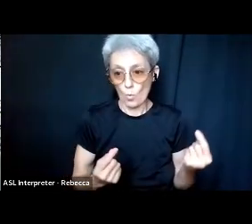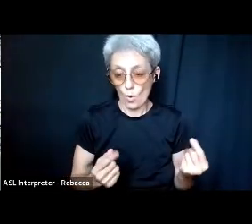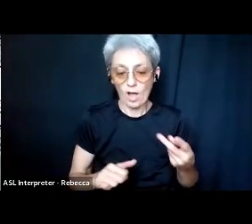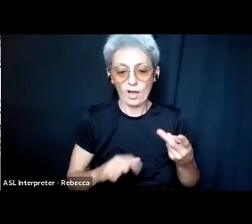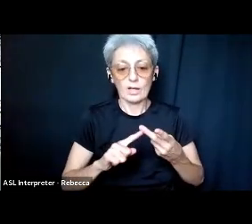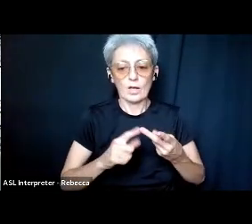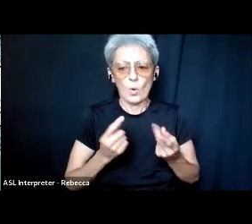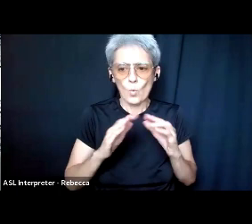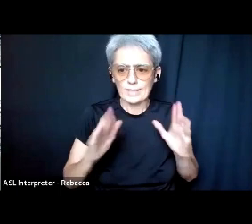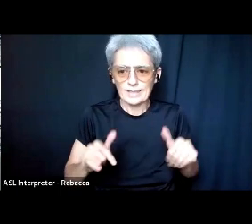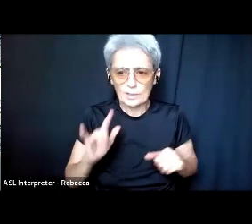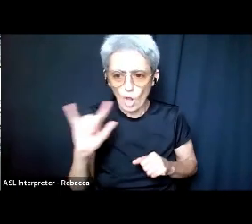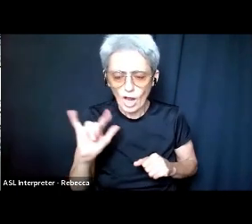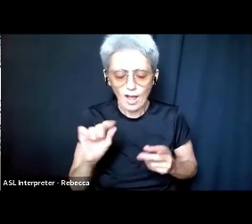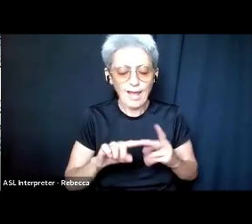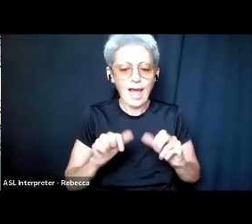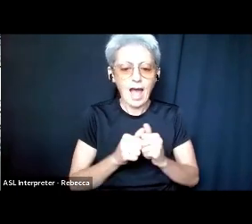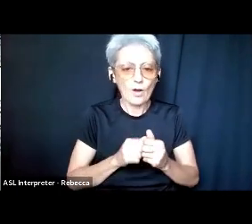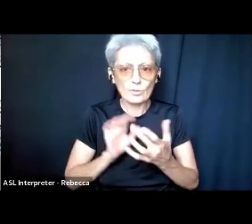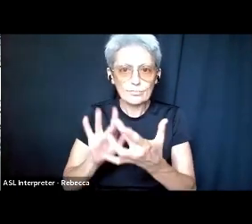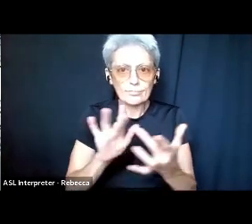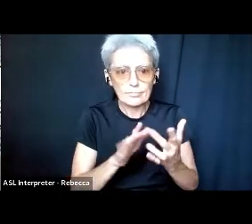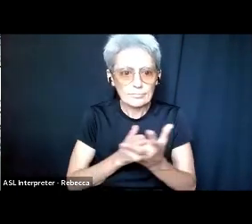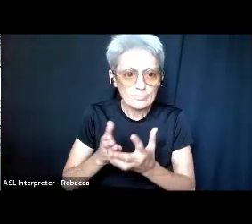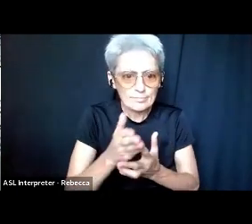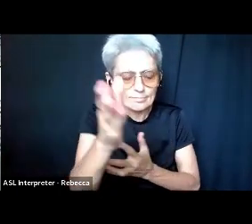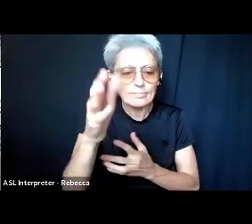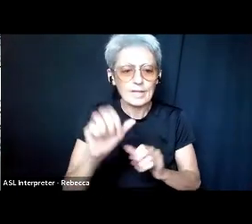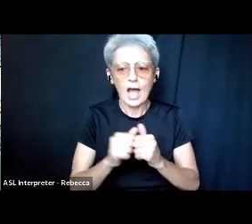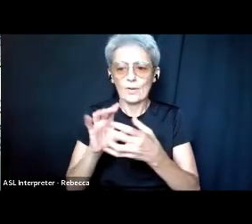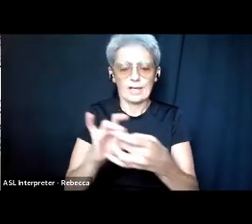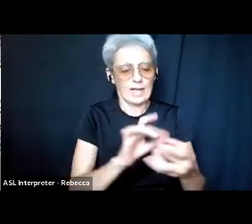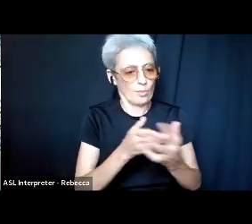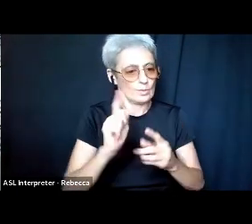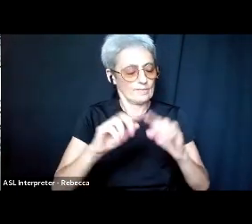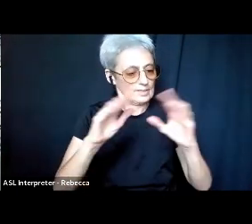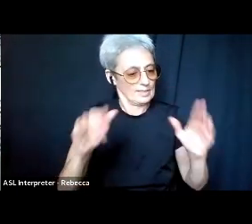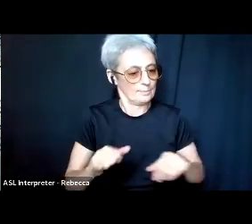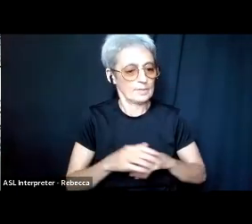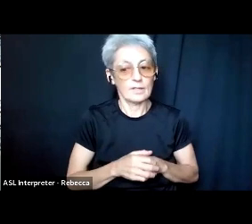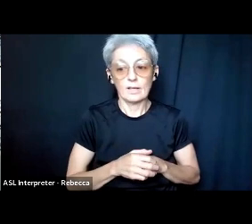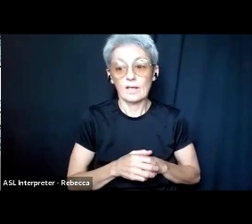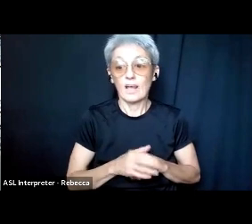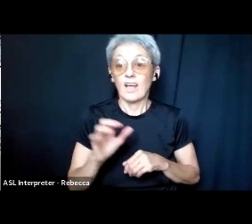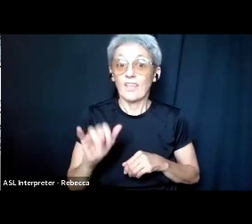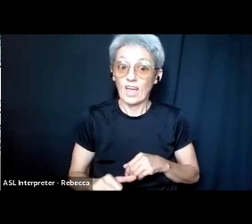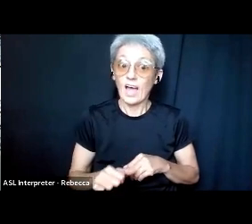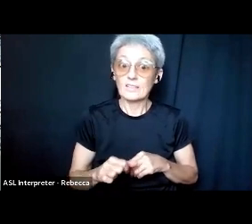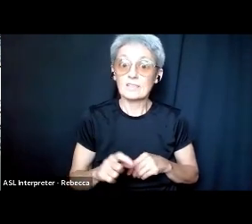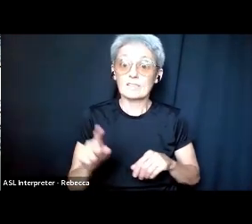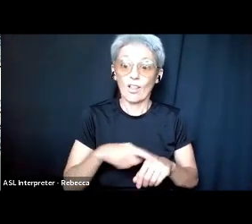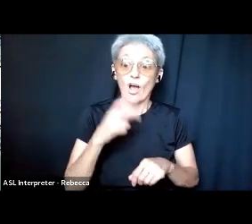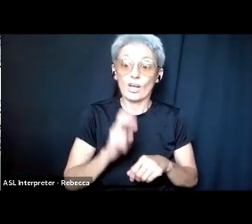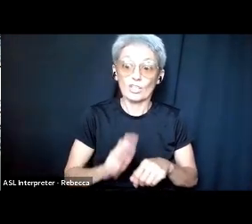to navigate and connect throughout multiple systems. So this is a bit of a journey. This is a journey with each